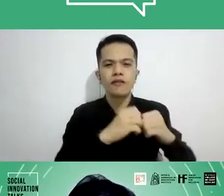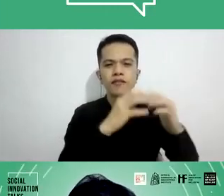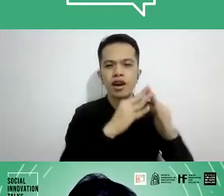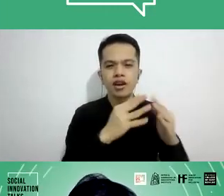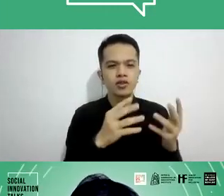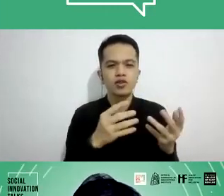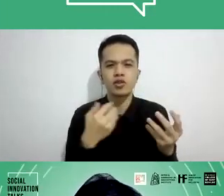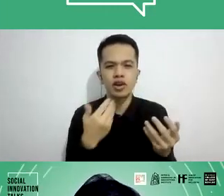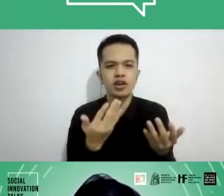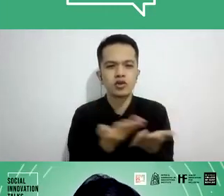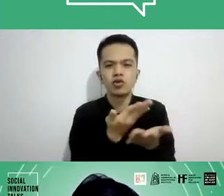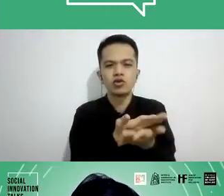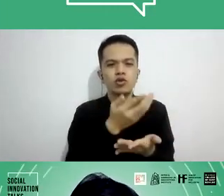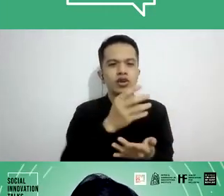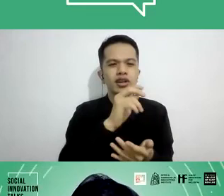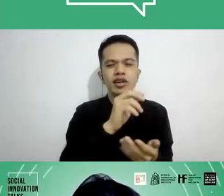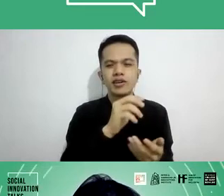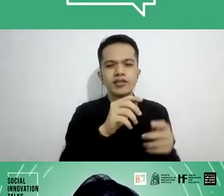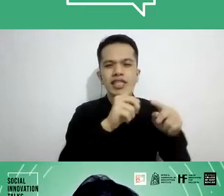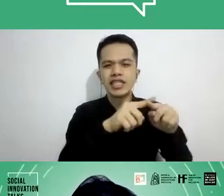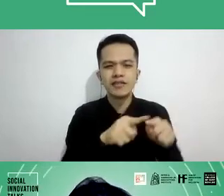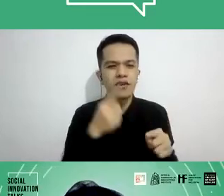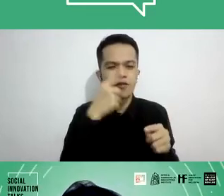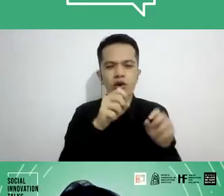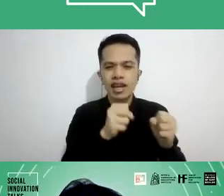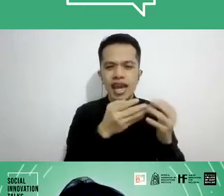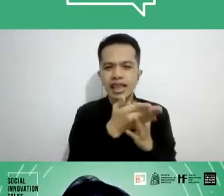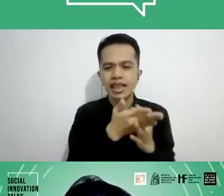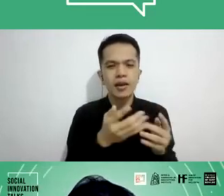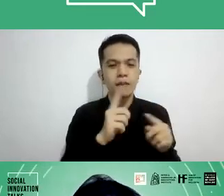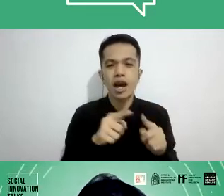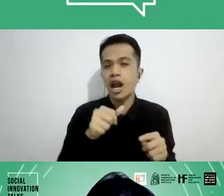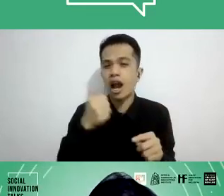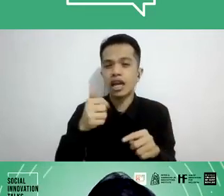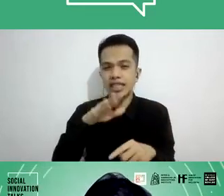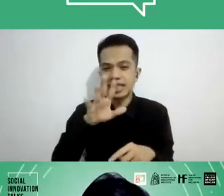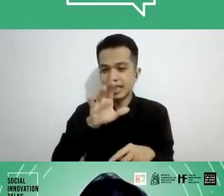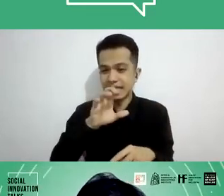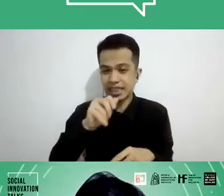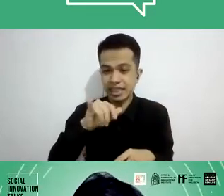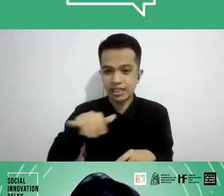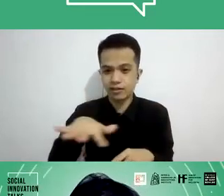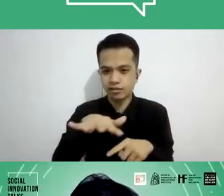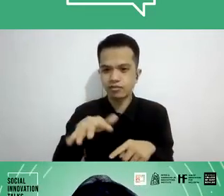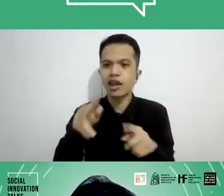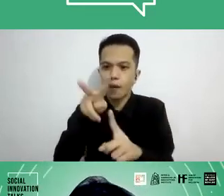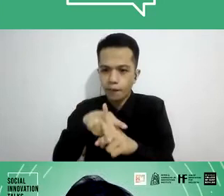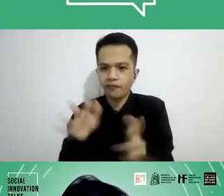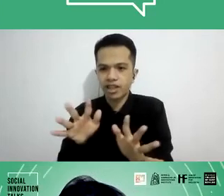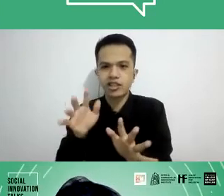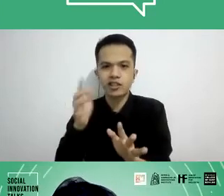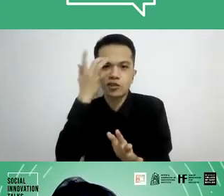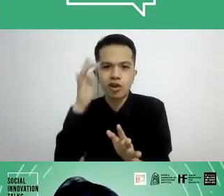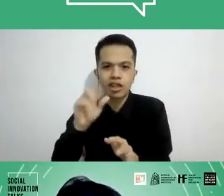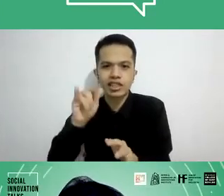of inertia and a lot of bureaucracy to get through. But there are cities, for example, that are actually using smart cities. And the key example